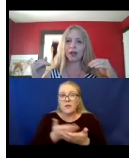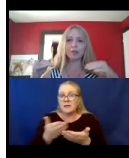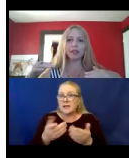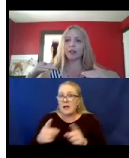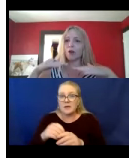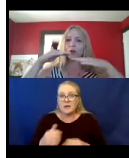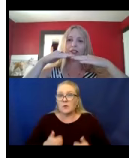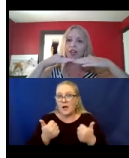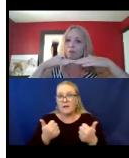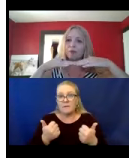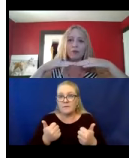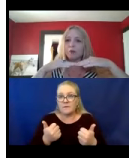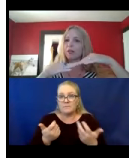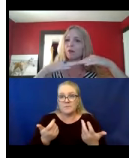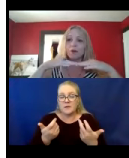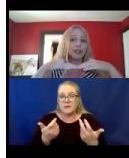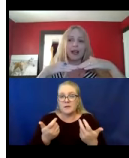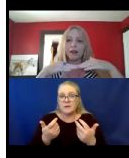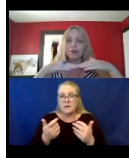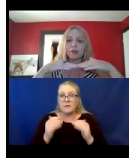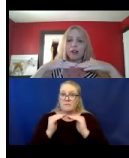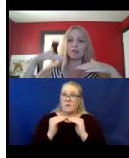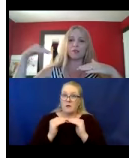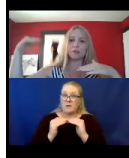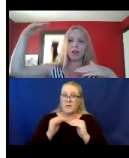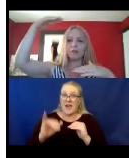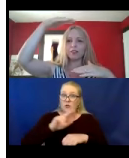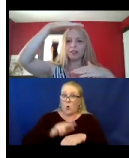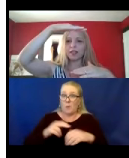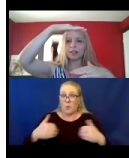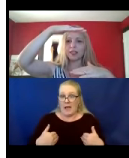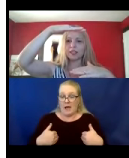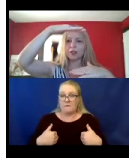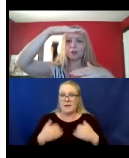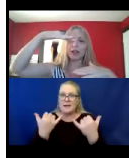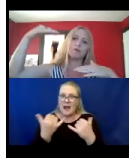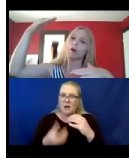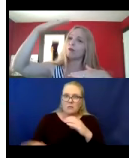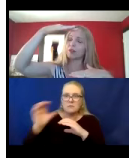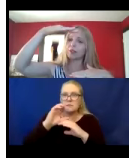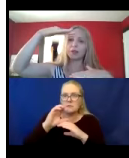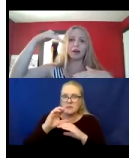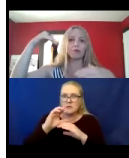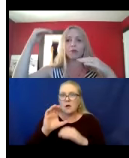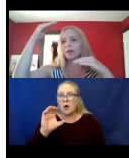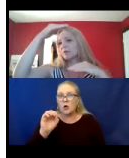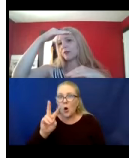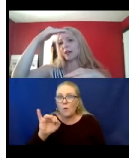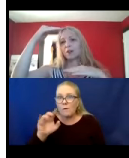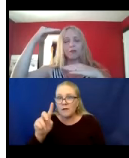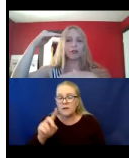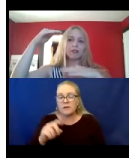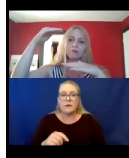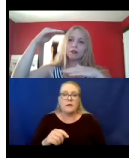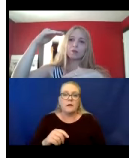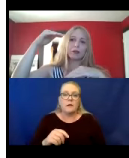those are happening. Well, on top of what we normally have in our lives, we have this next layer. We have COVID. We have worry about